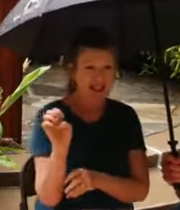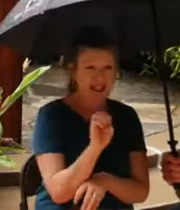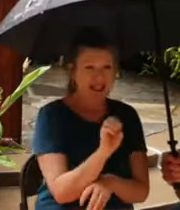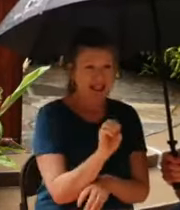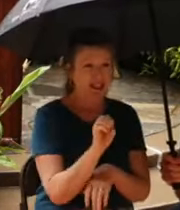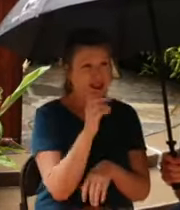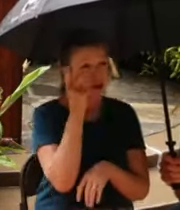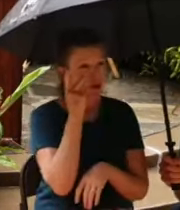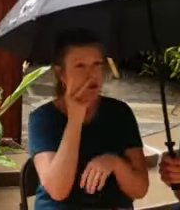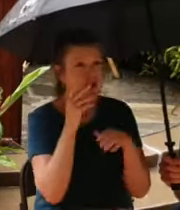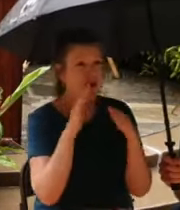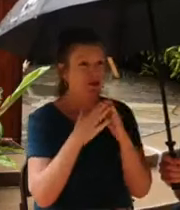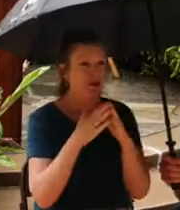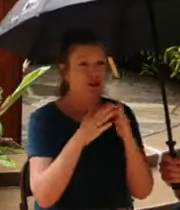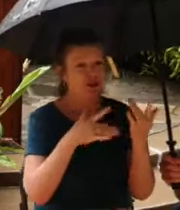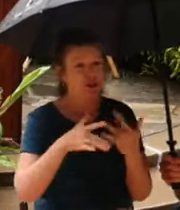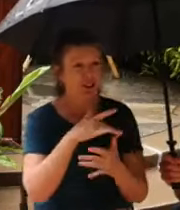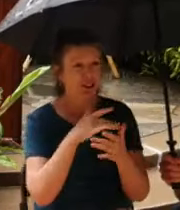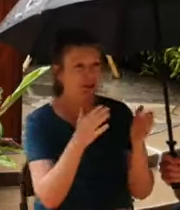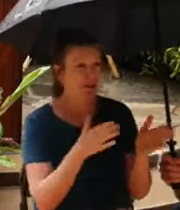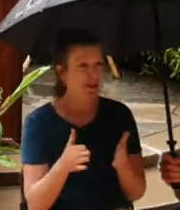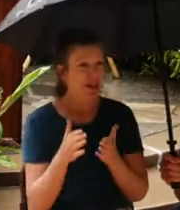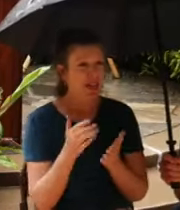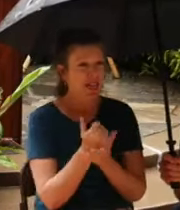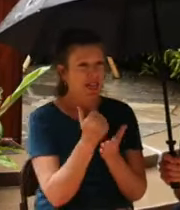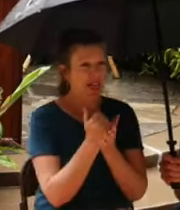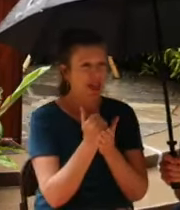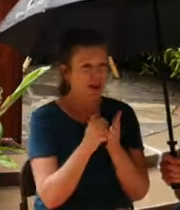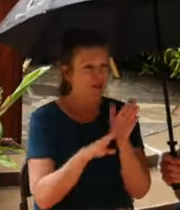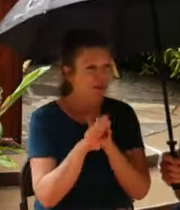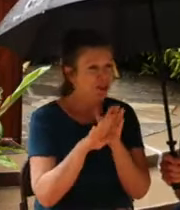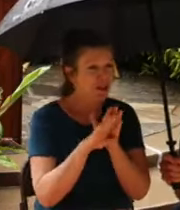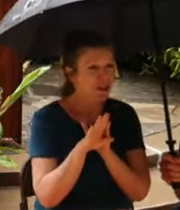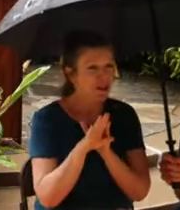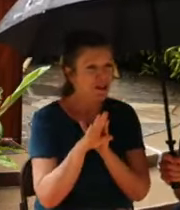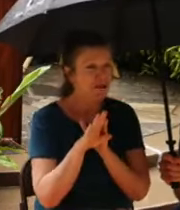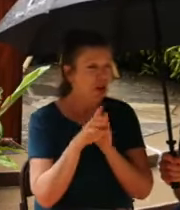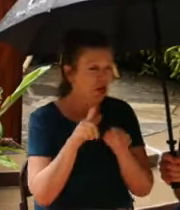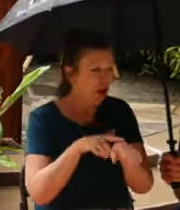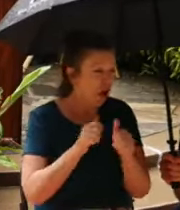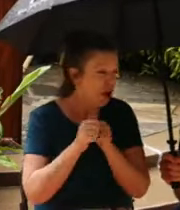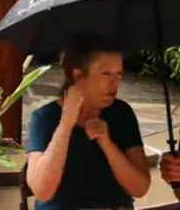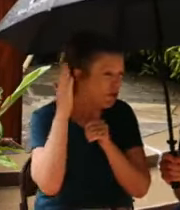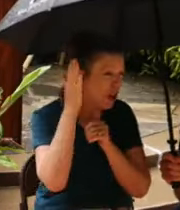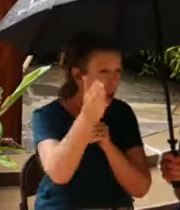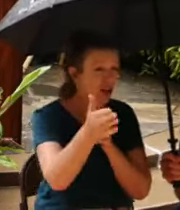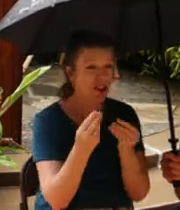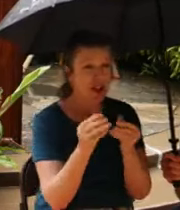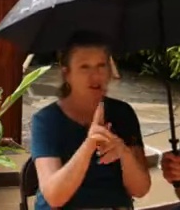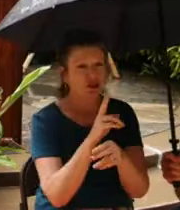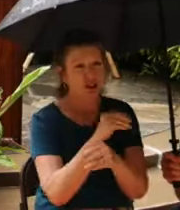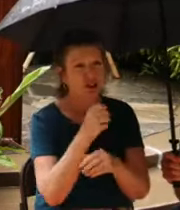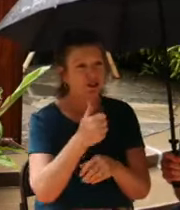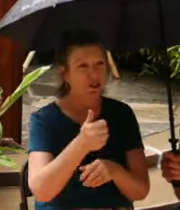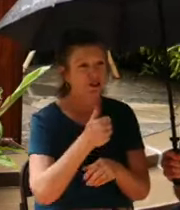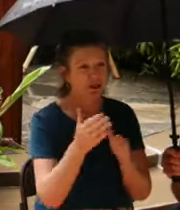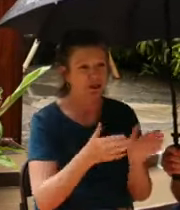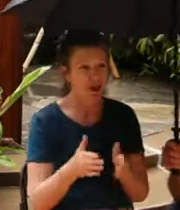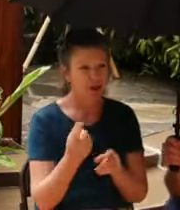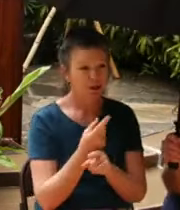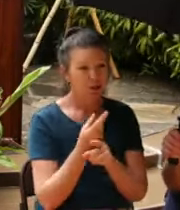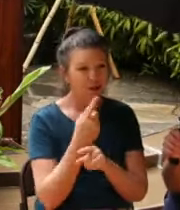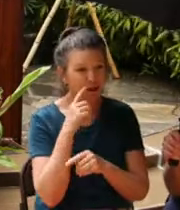and Circulation Plan to help develop a long-range land use and transportation plan appropriate for our